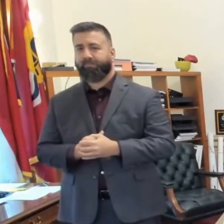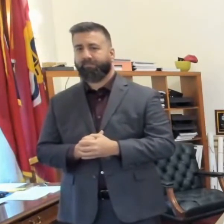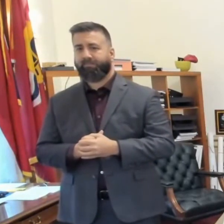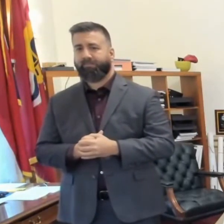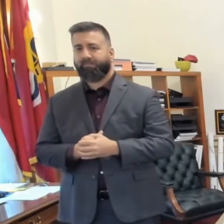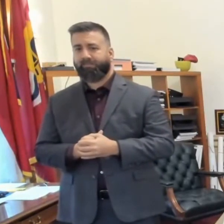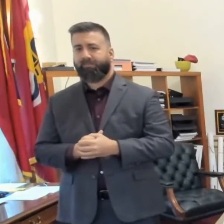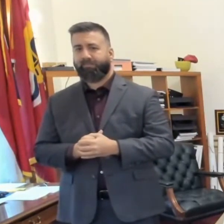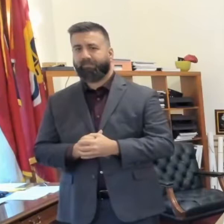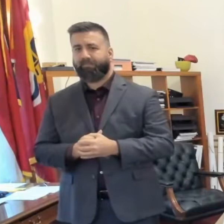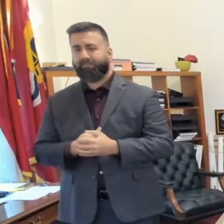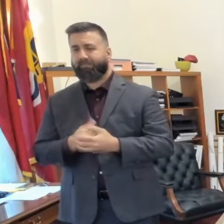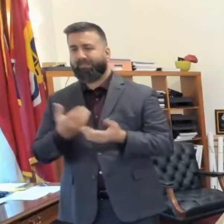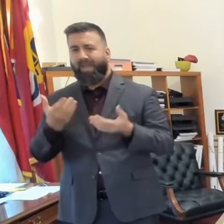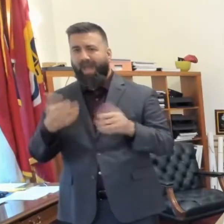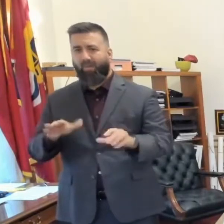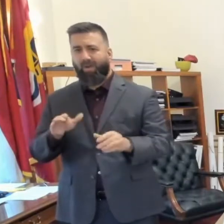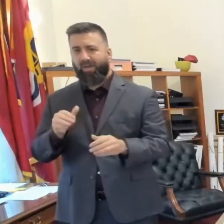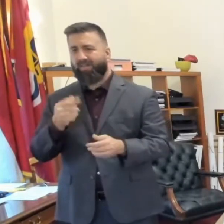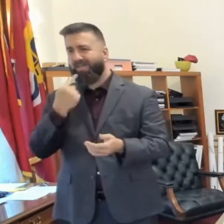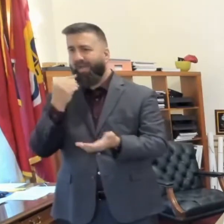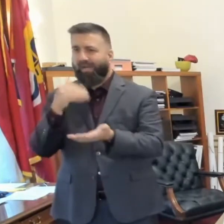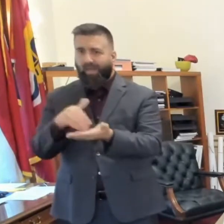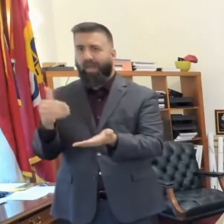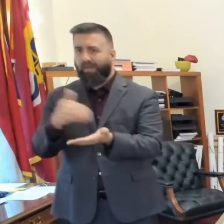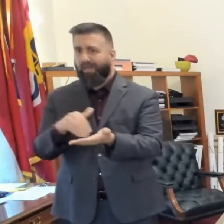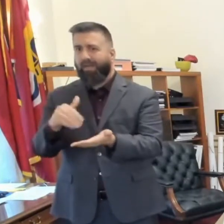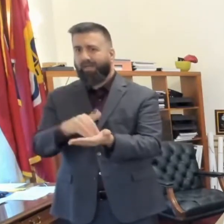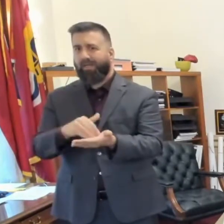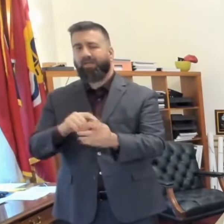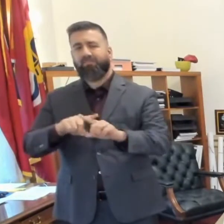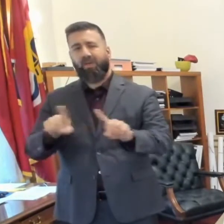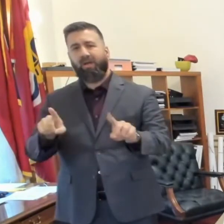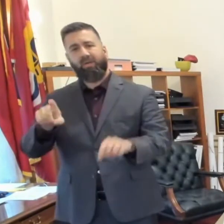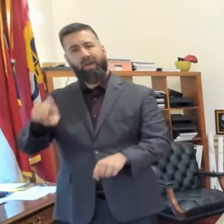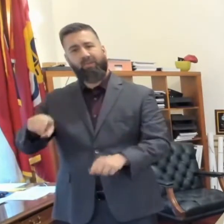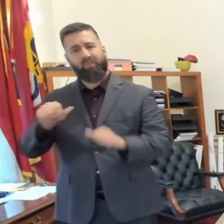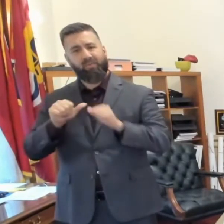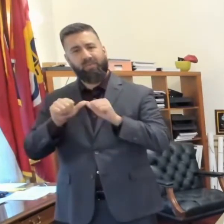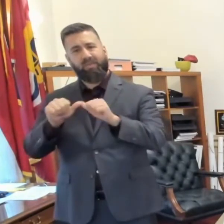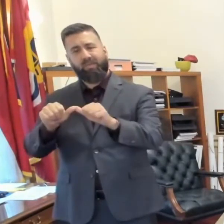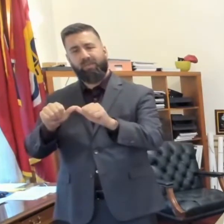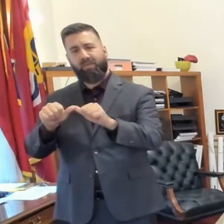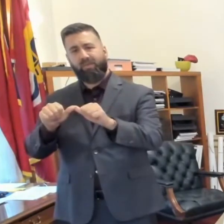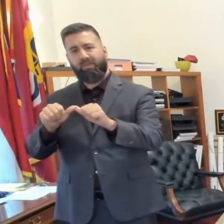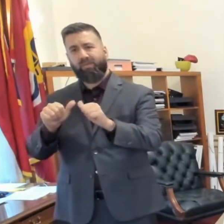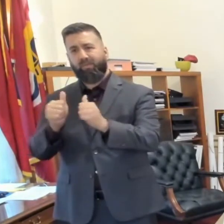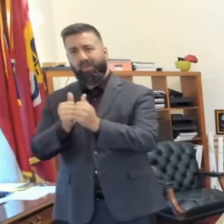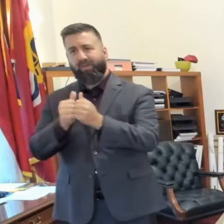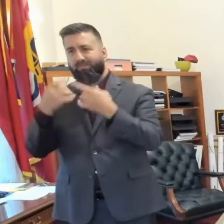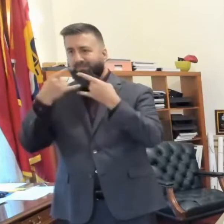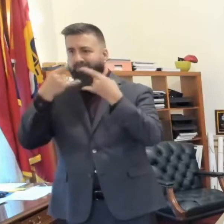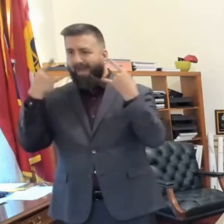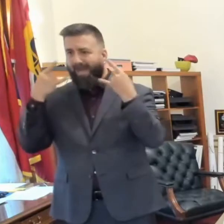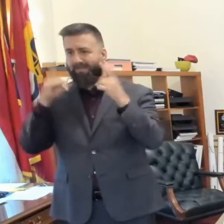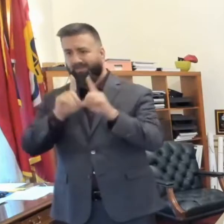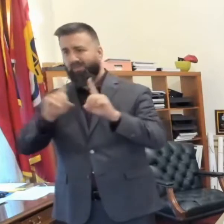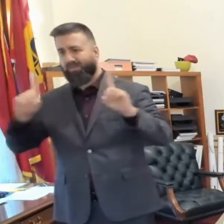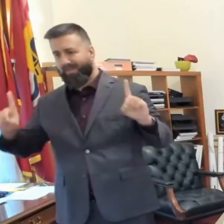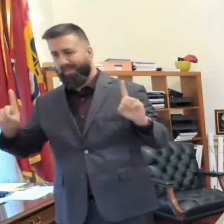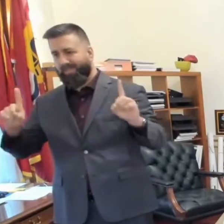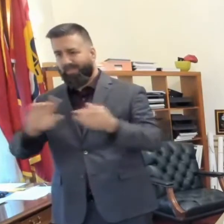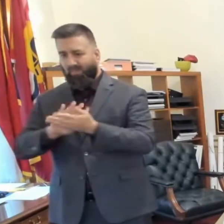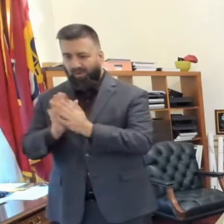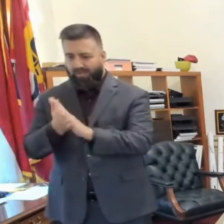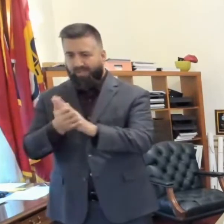beat a dead horse, as they say, but we're going to have to continue with these mitigation procedures. We're going to have to continue